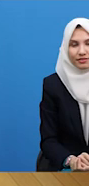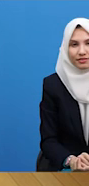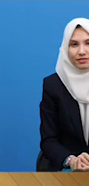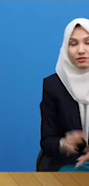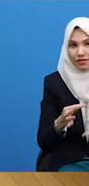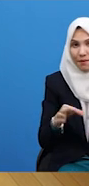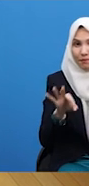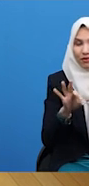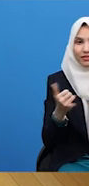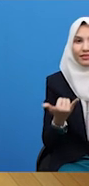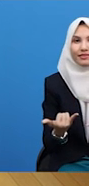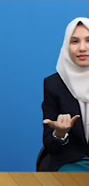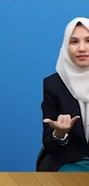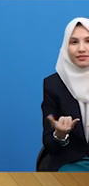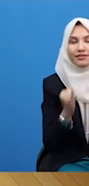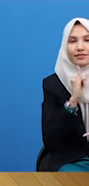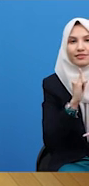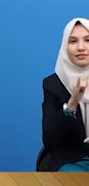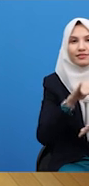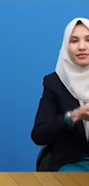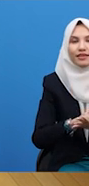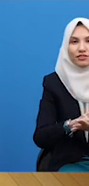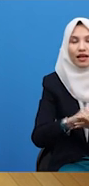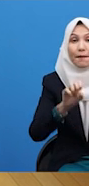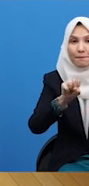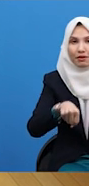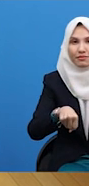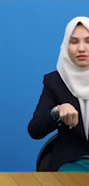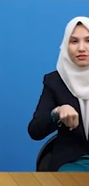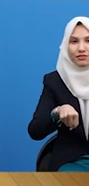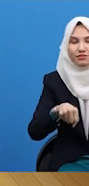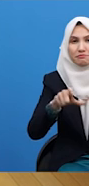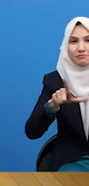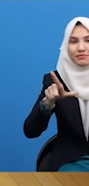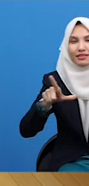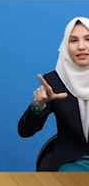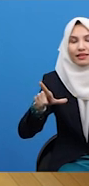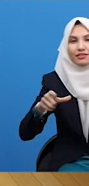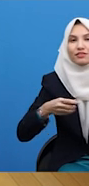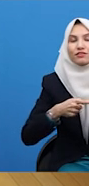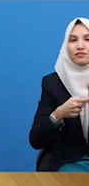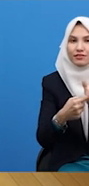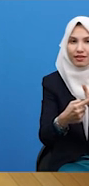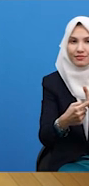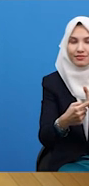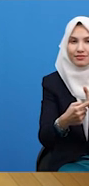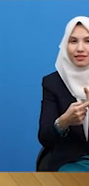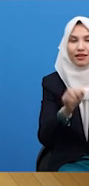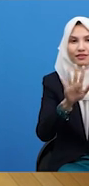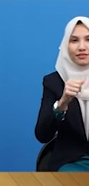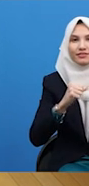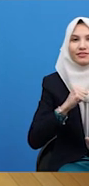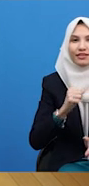What's important now is that you are able to use the language to express yourself